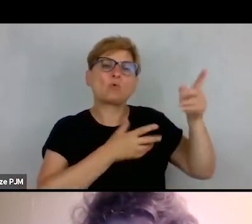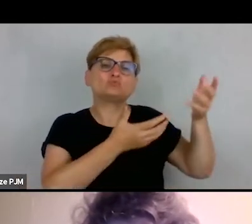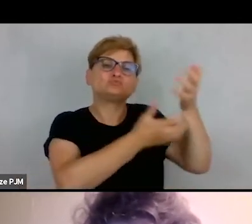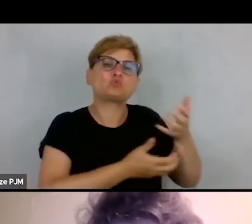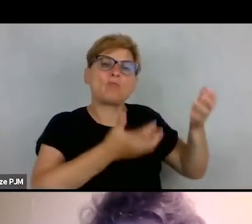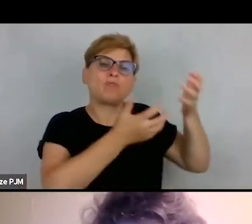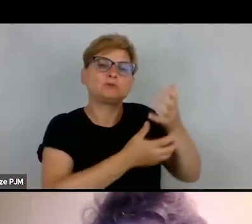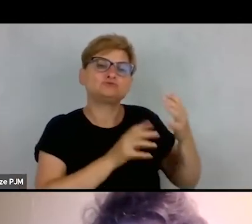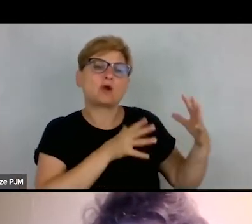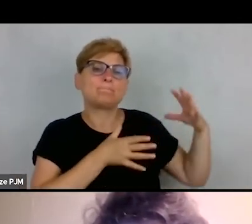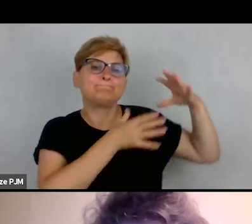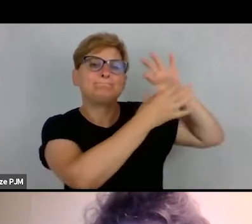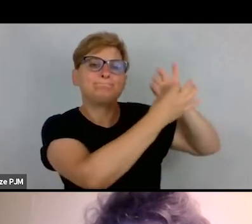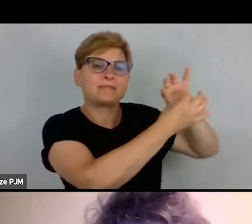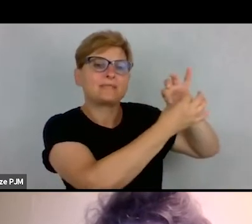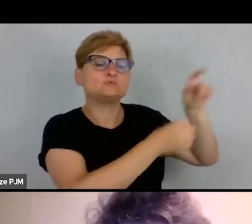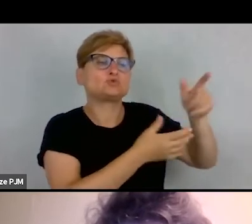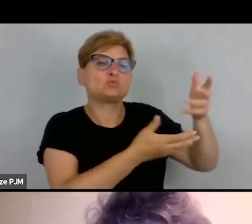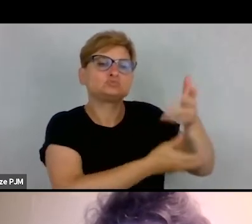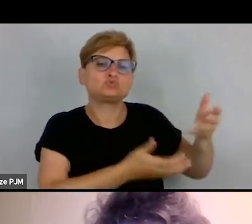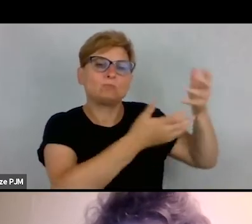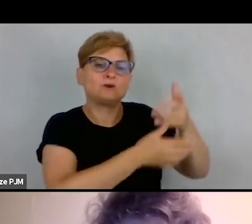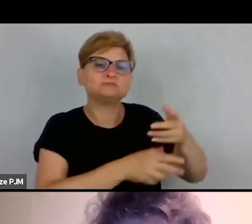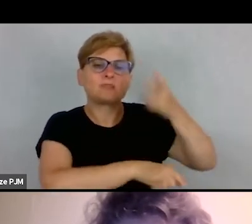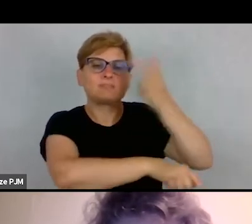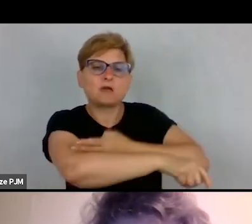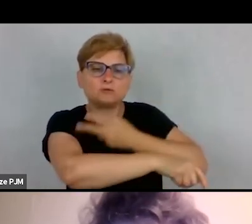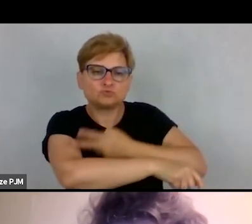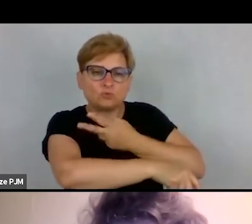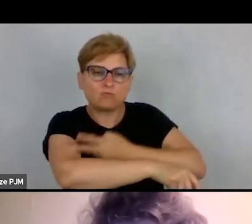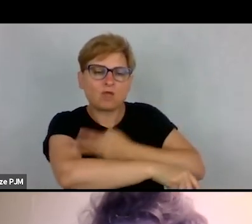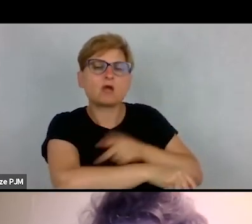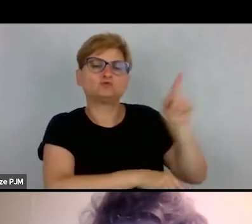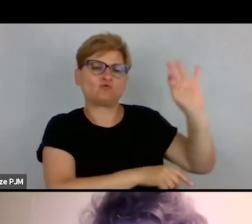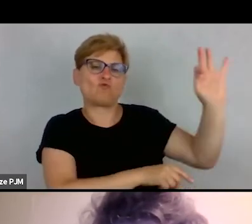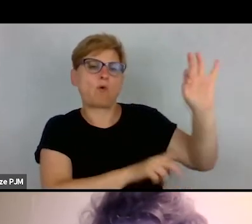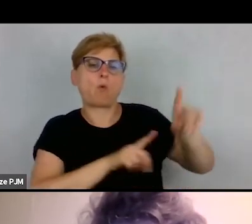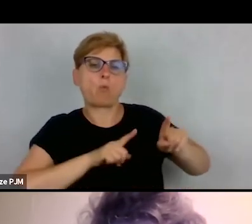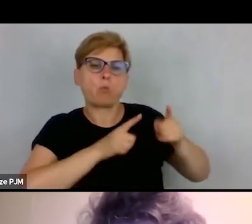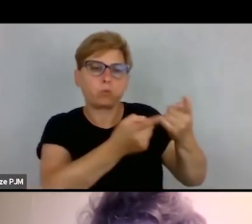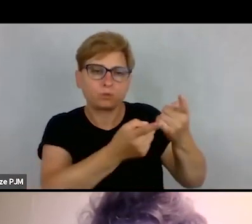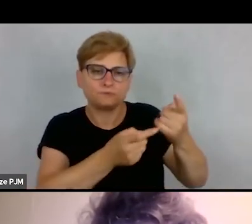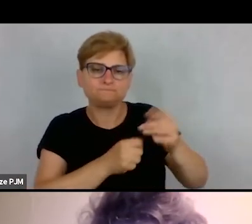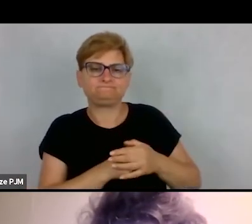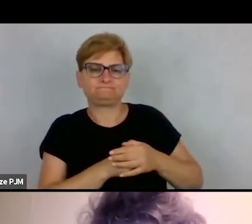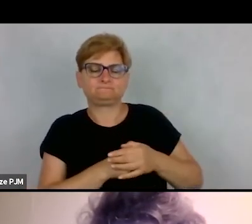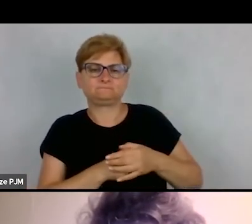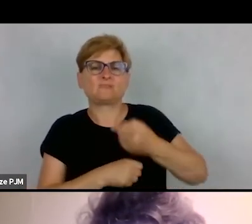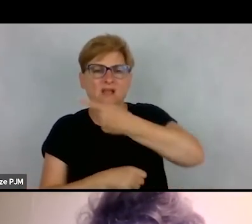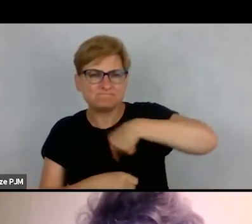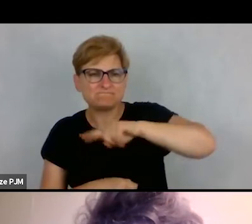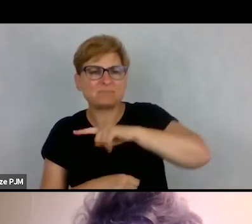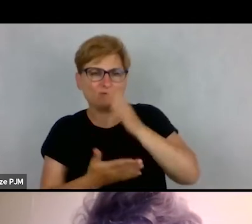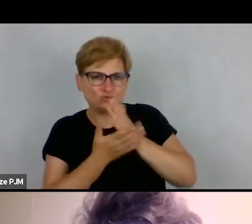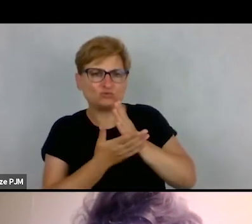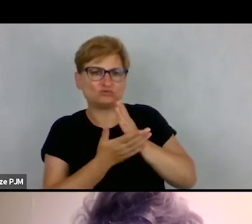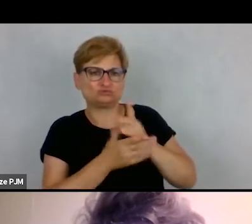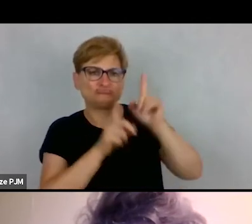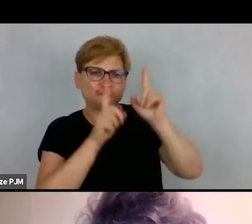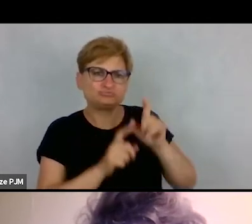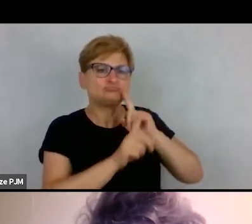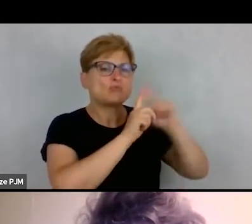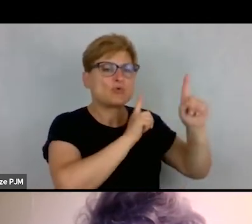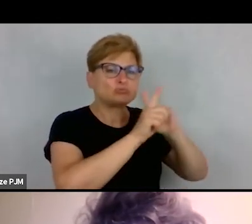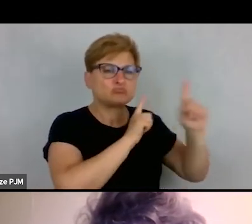talk. And, you know, if you don't want to talk to me, you can leave. And they were like, no, but this is our space. And she said, fine, but I've come here to